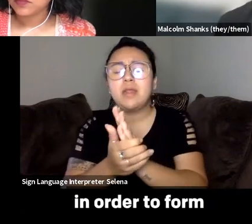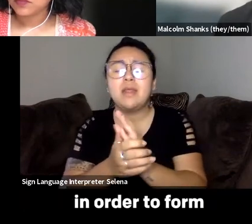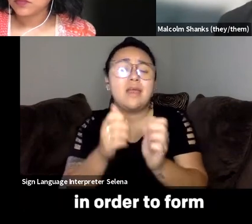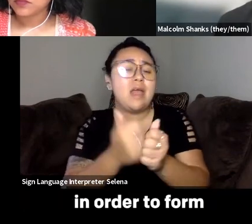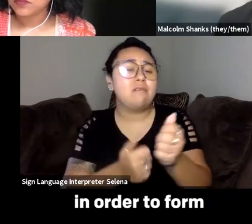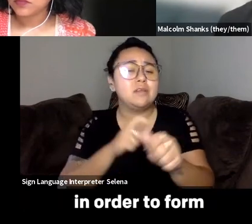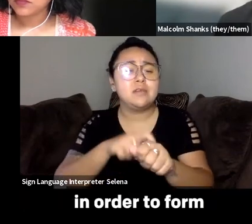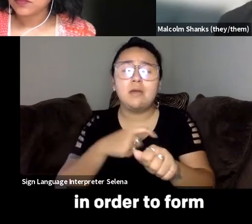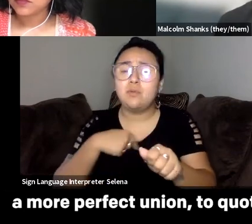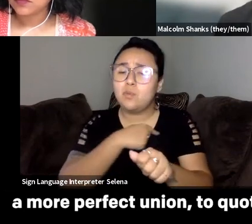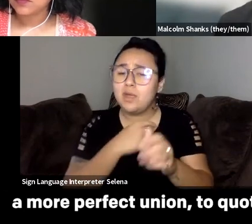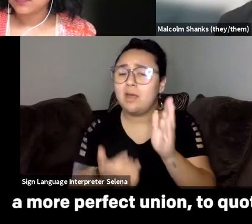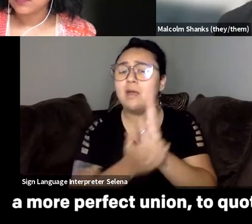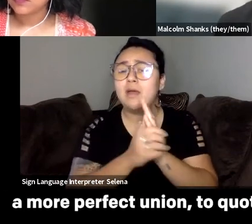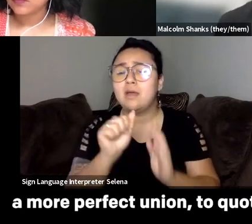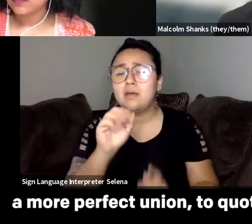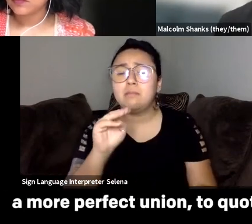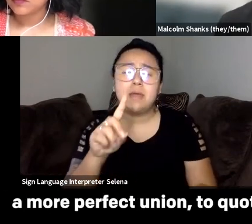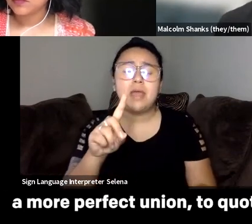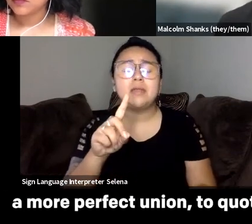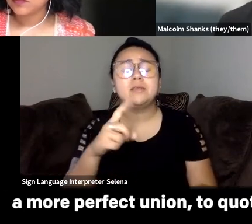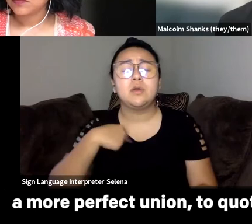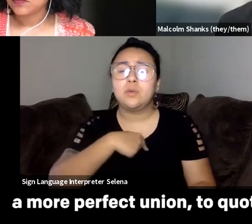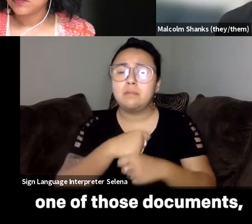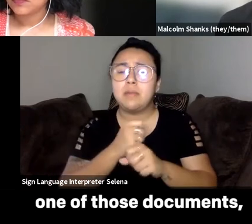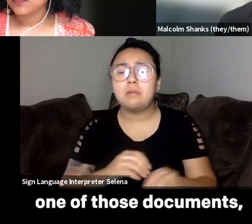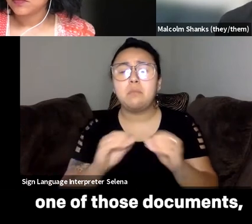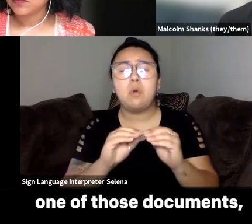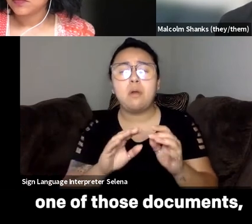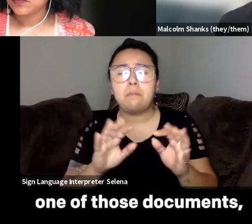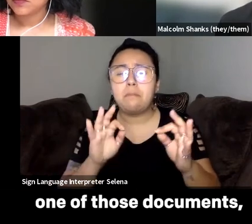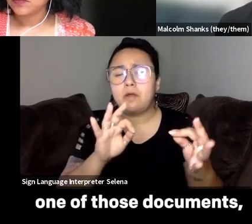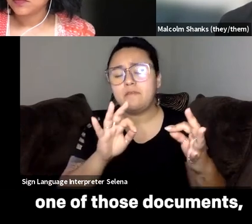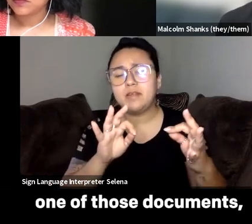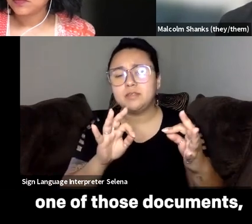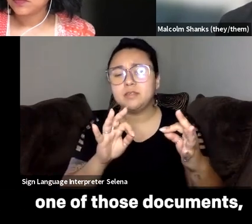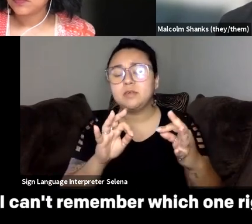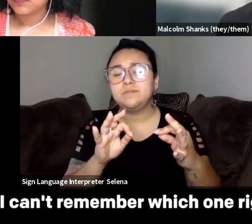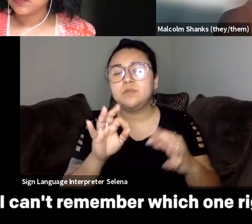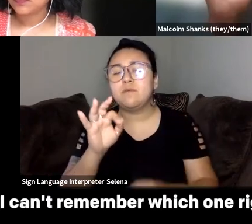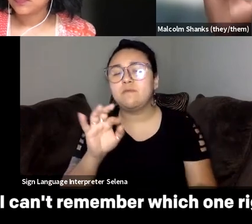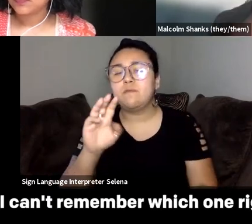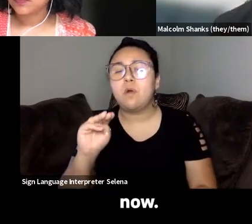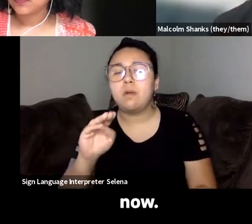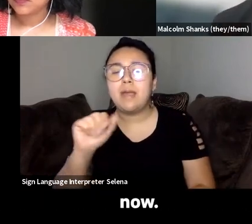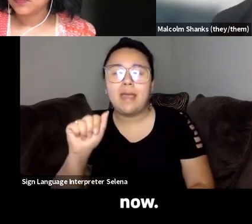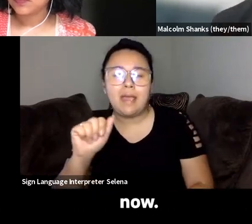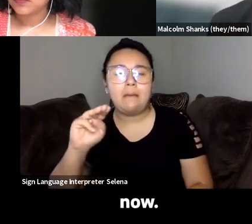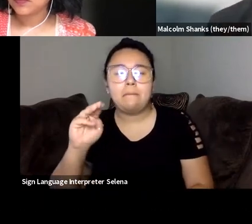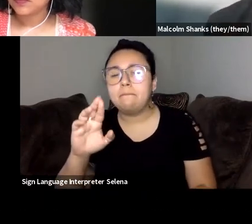to form a more perfect union, to quote one of those documents. I can't remember which one right